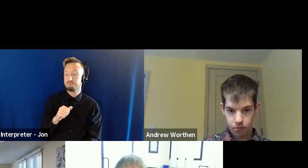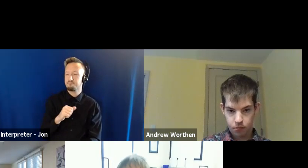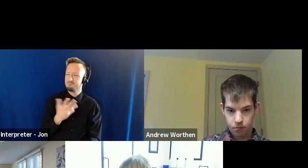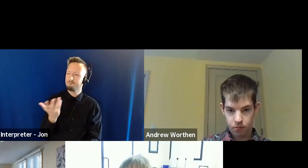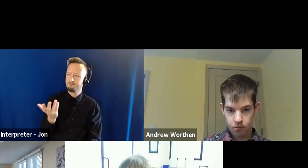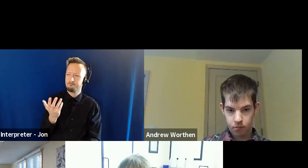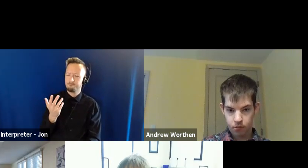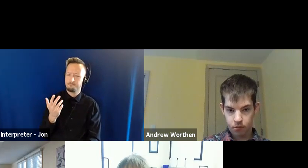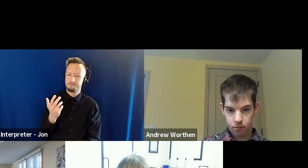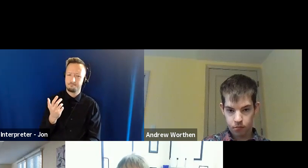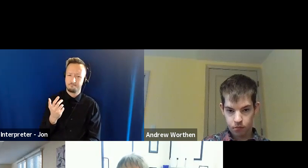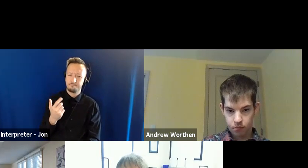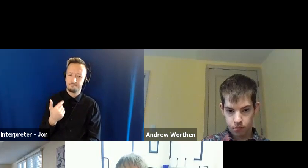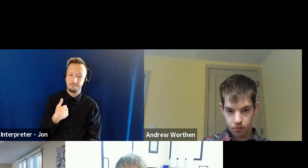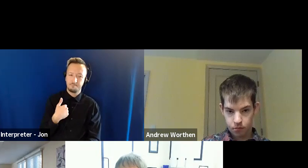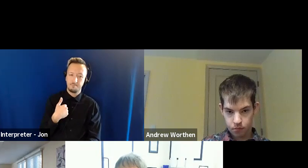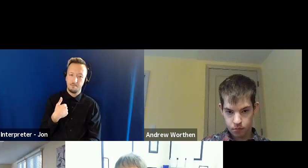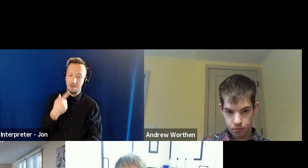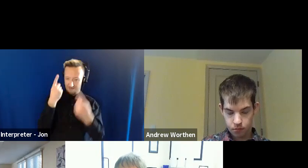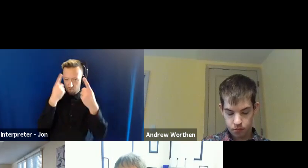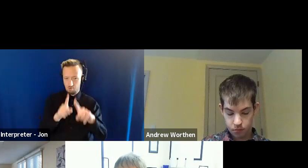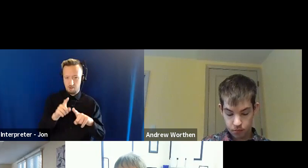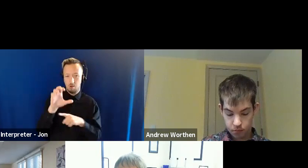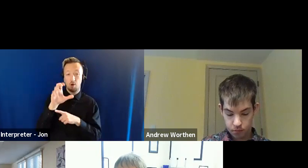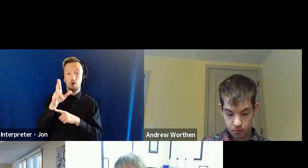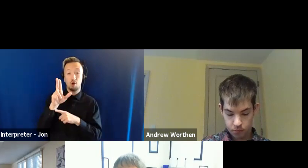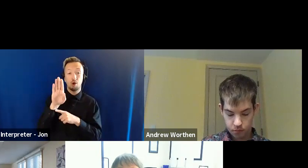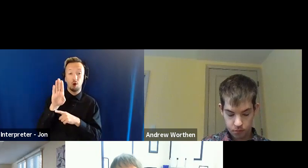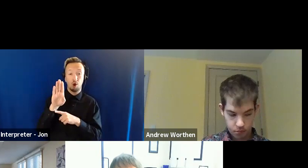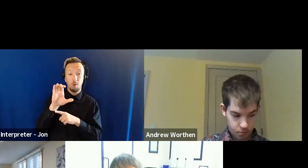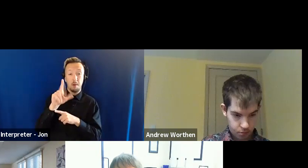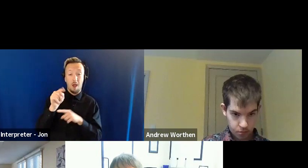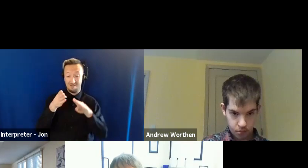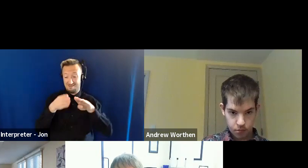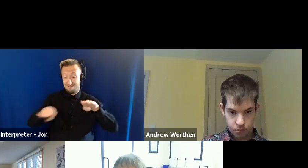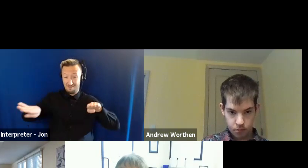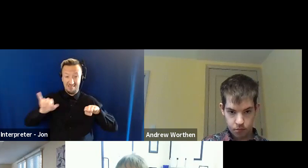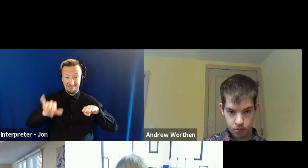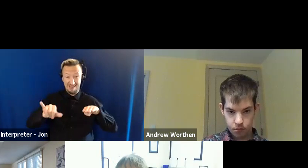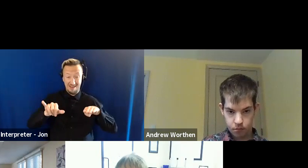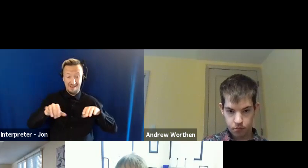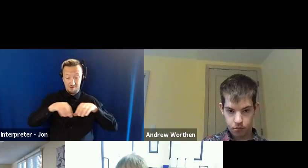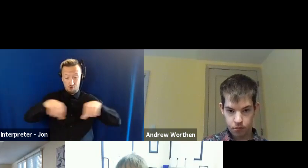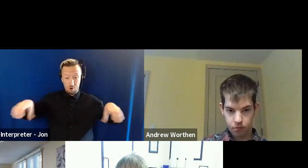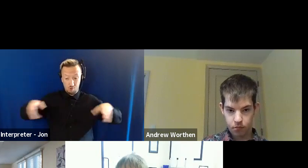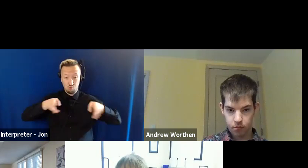Building, I would have to agree that the curb cuts are the way it started. When we had curb cuts and